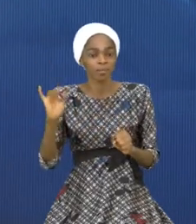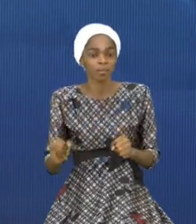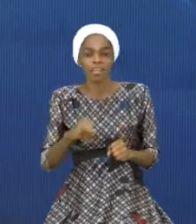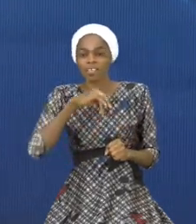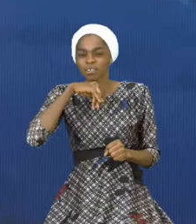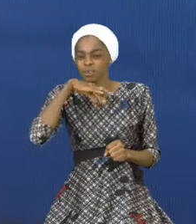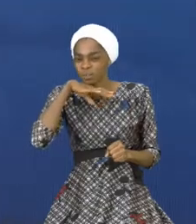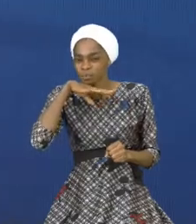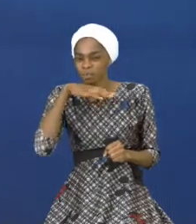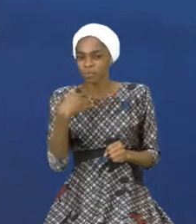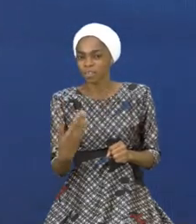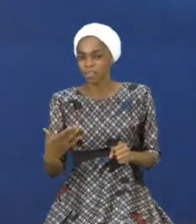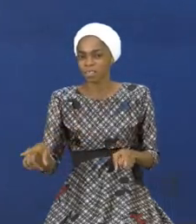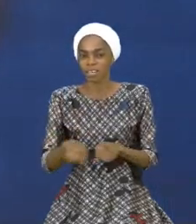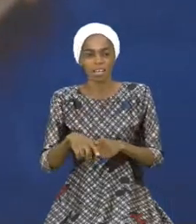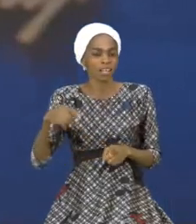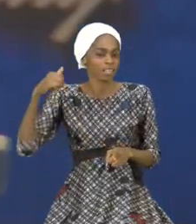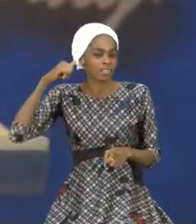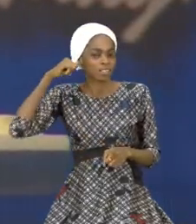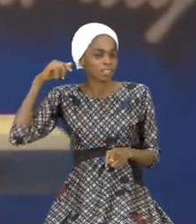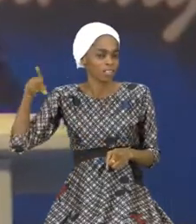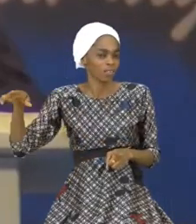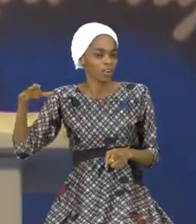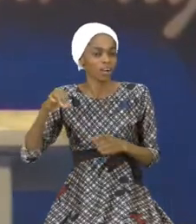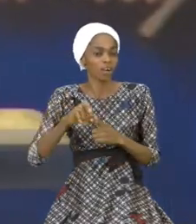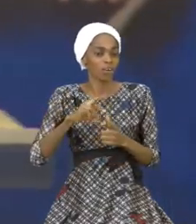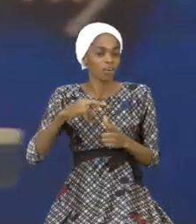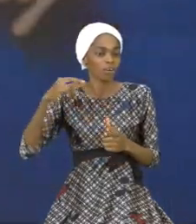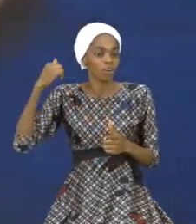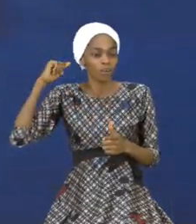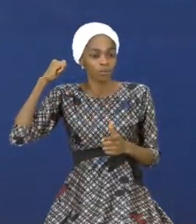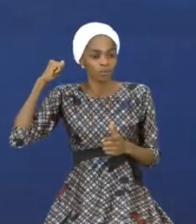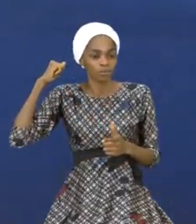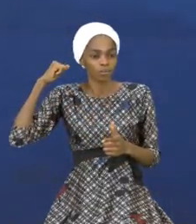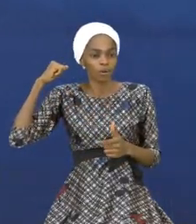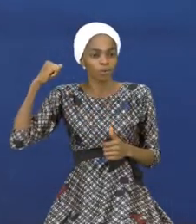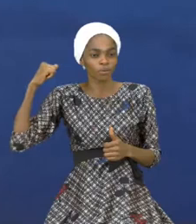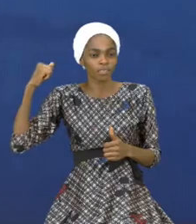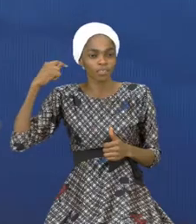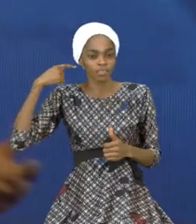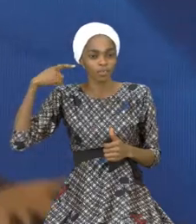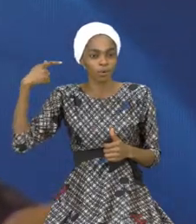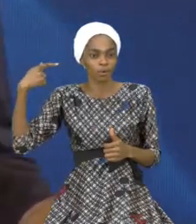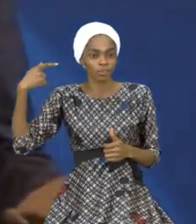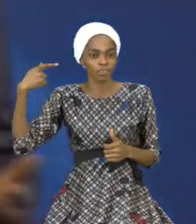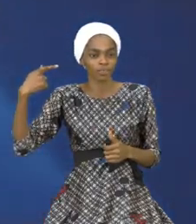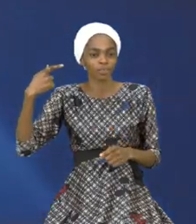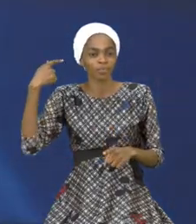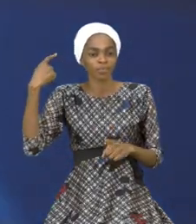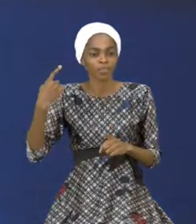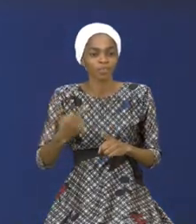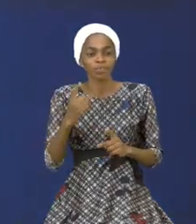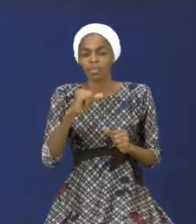as silver and gold. You cannot be born again by silver